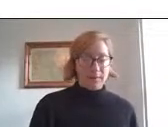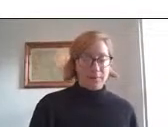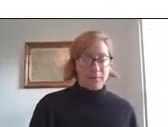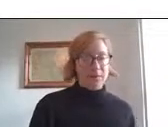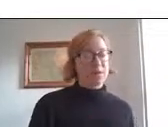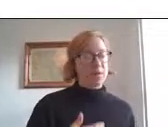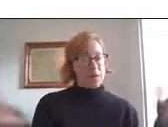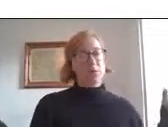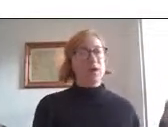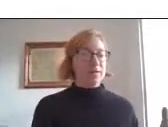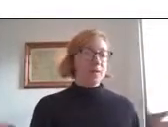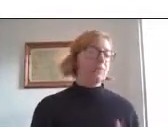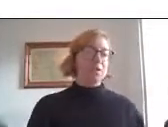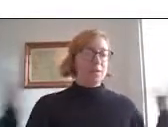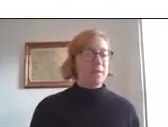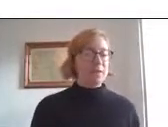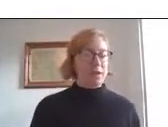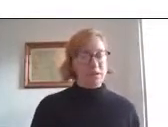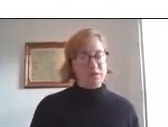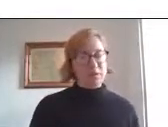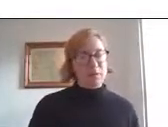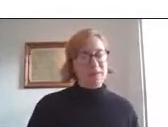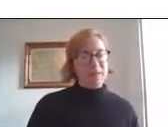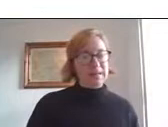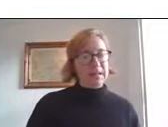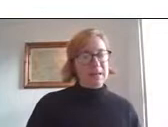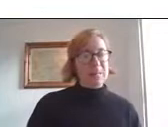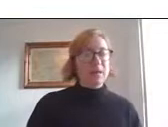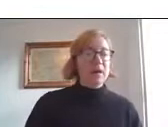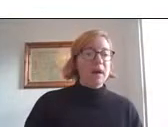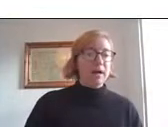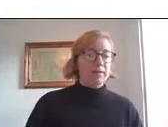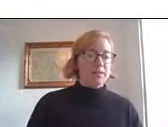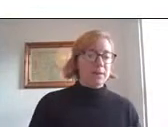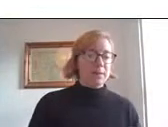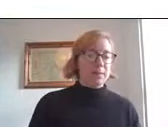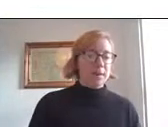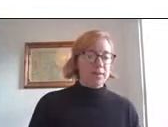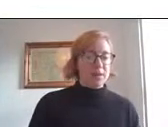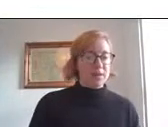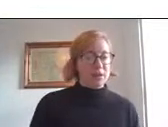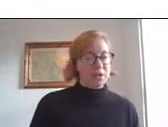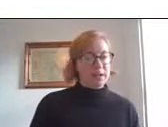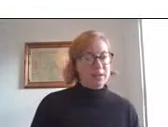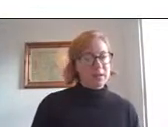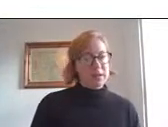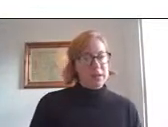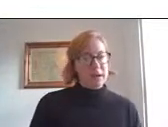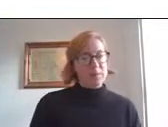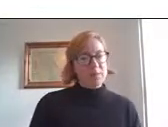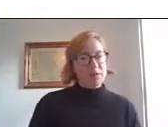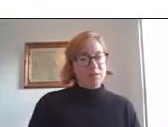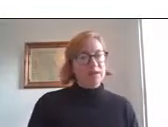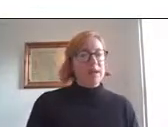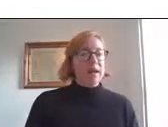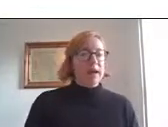you know, for you guys, come to the speech and language therapist in the team and psychologists.